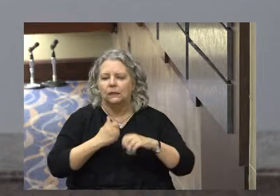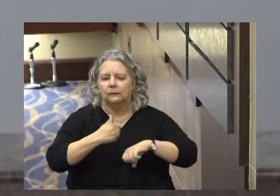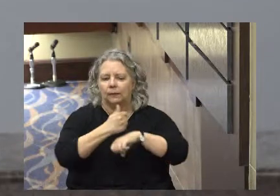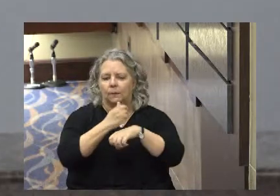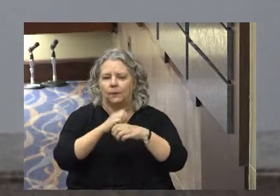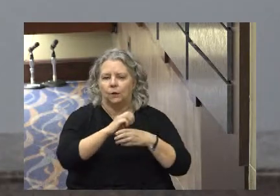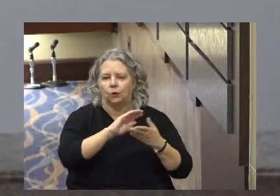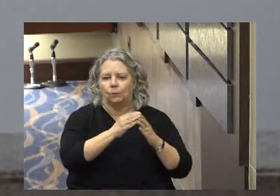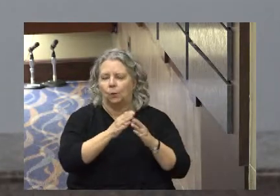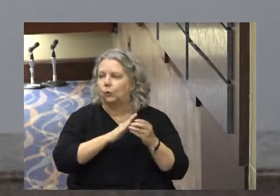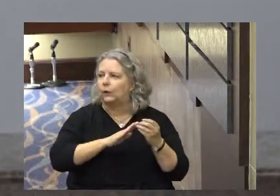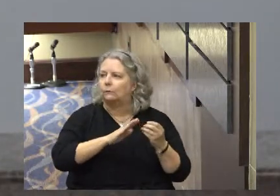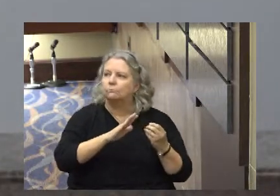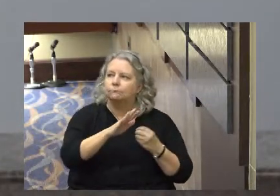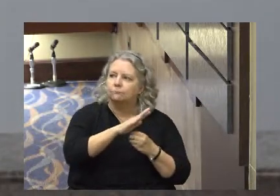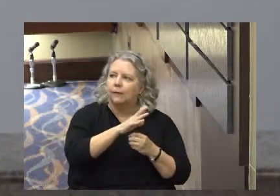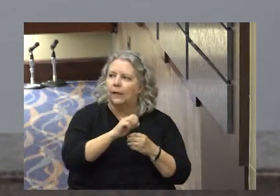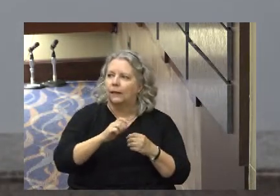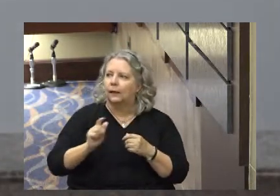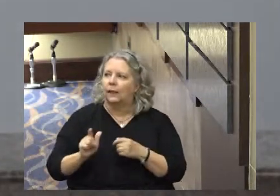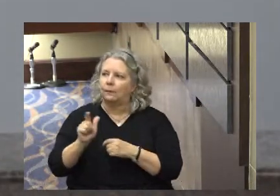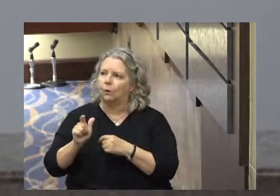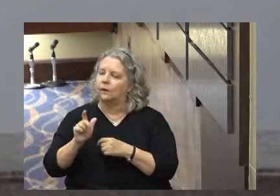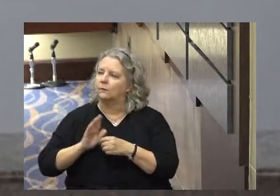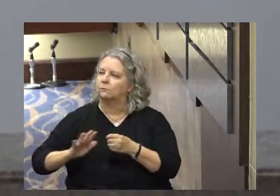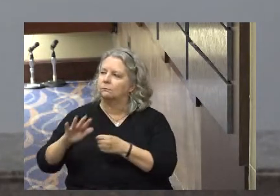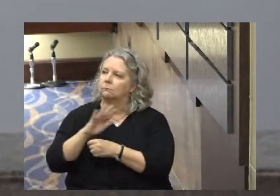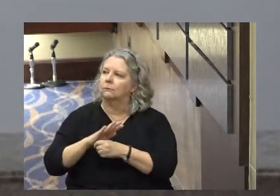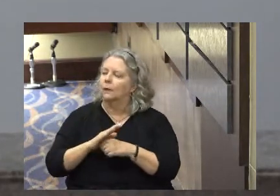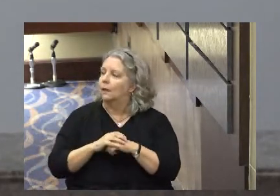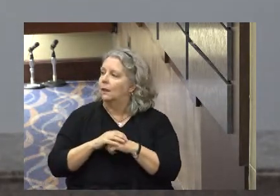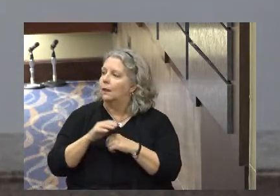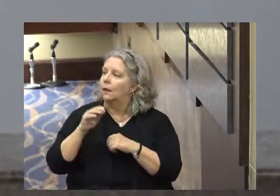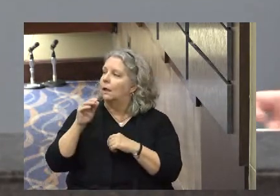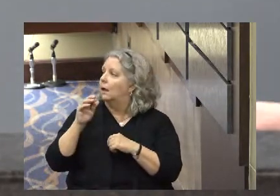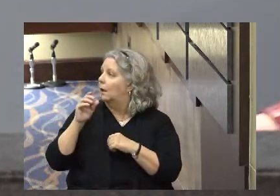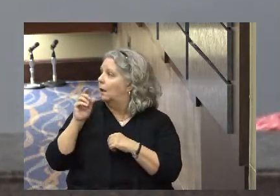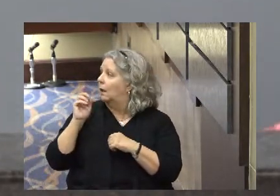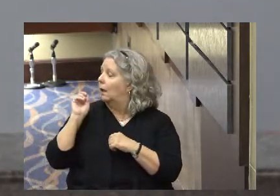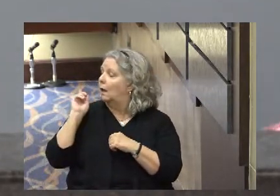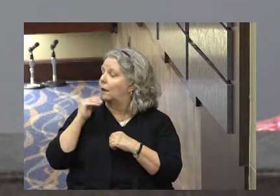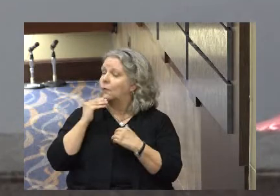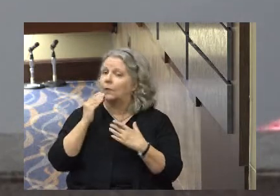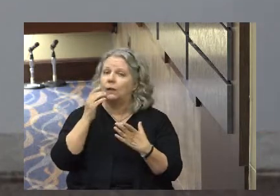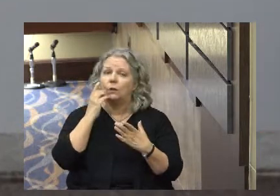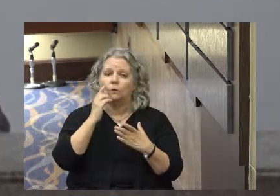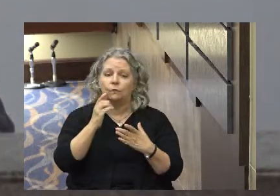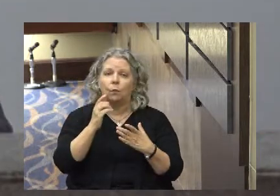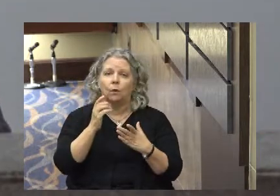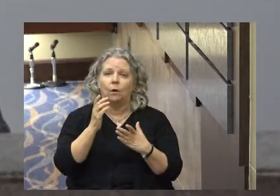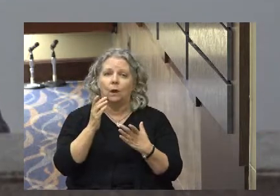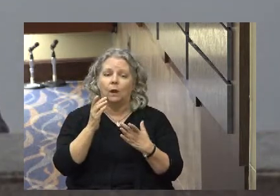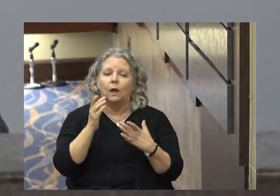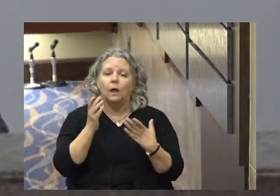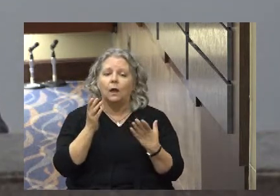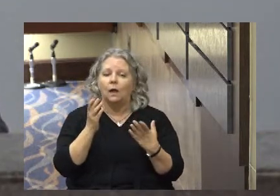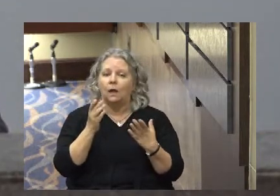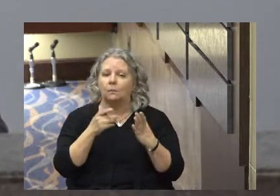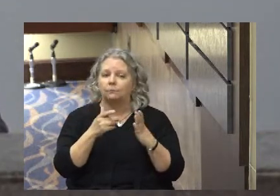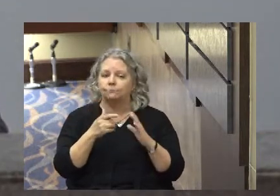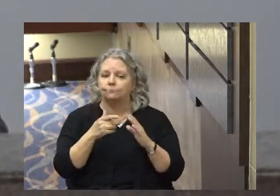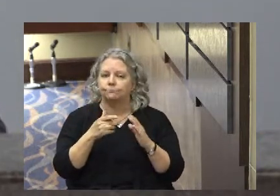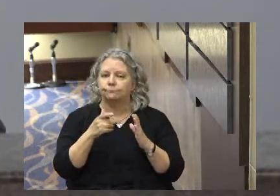Thank you, City Manager, for highlighting this informal report as well as the previous